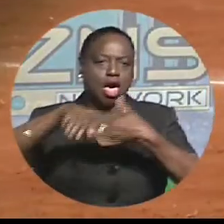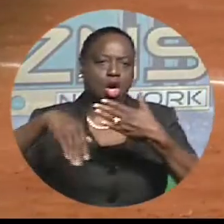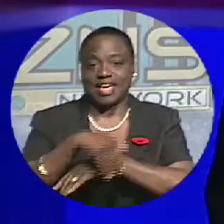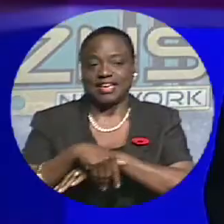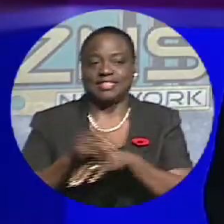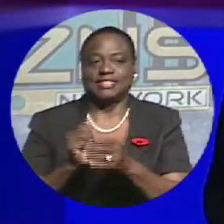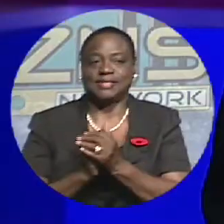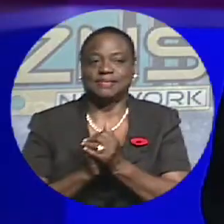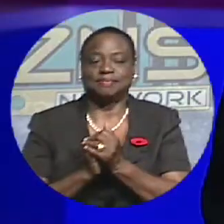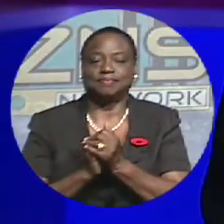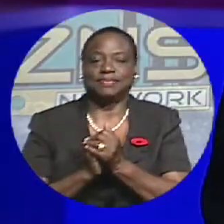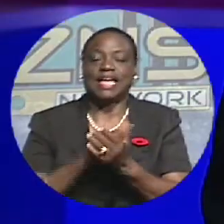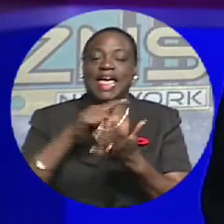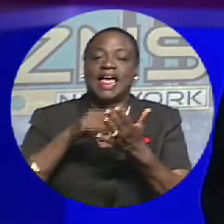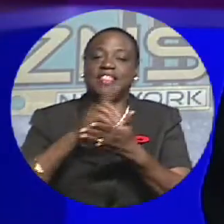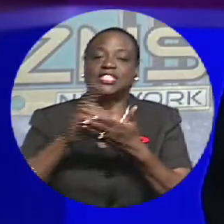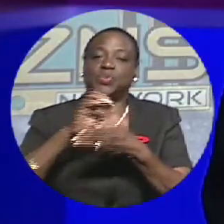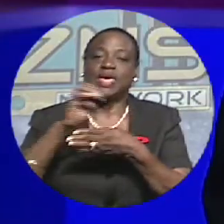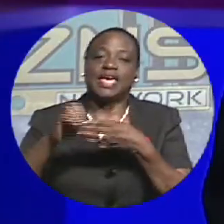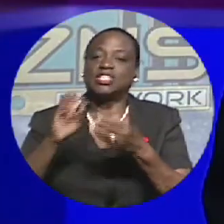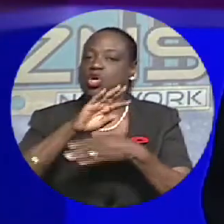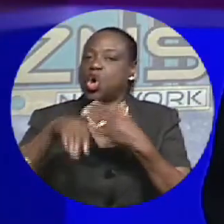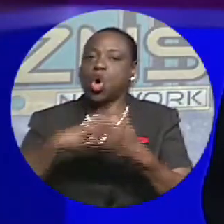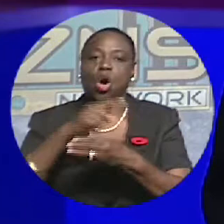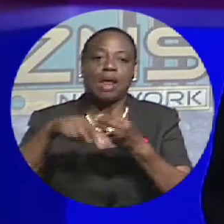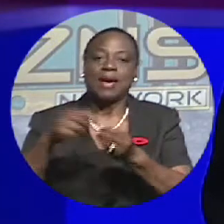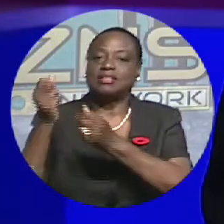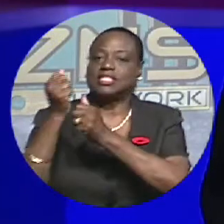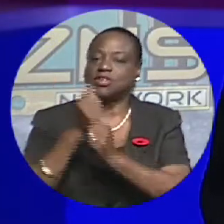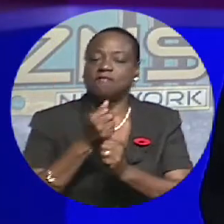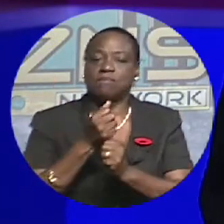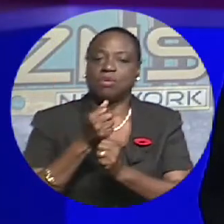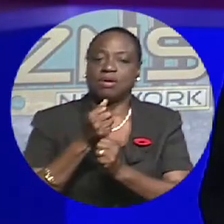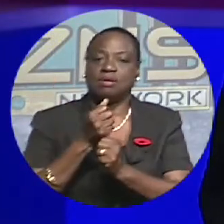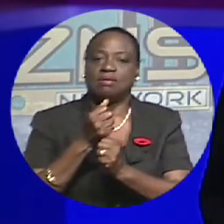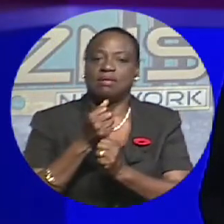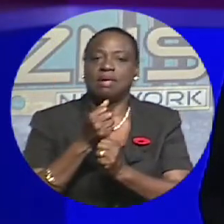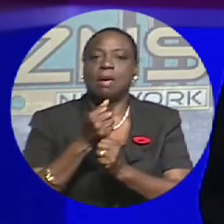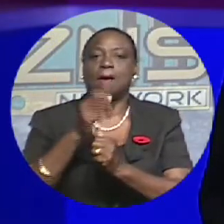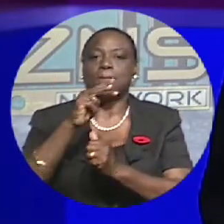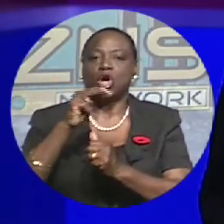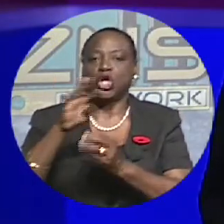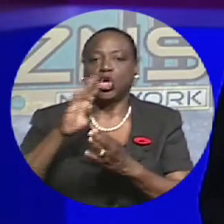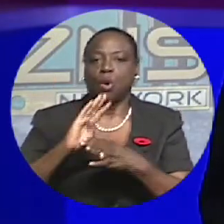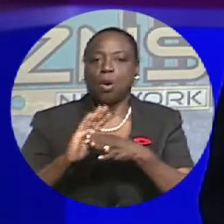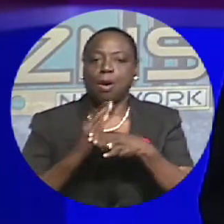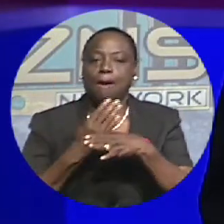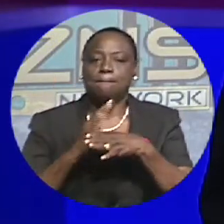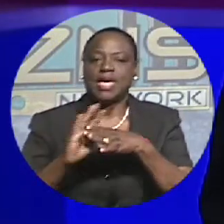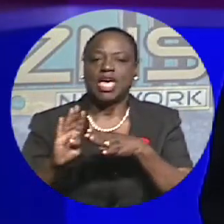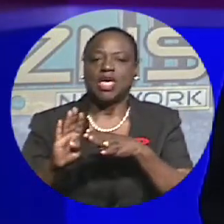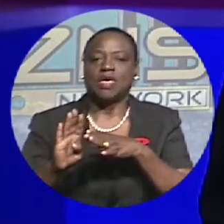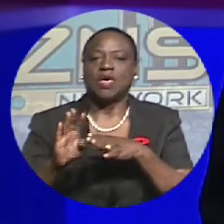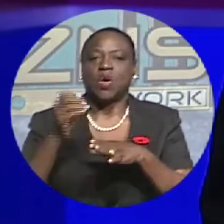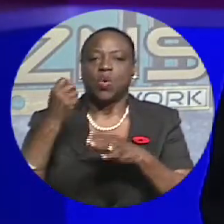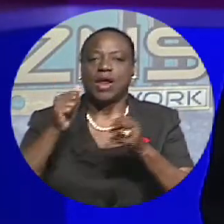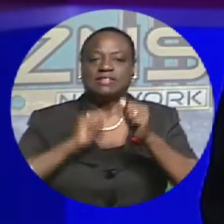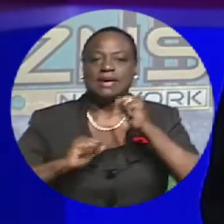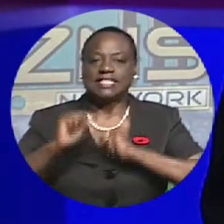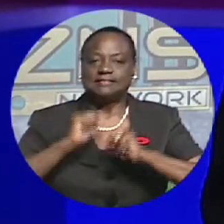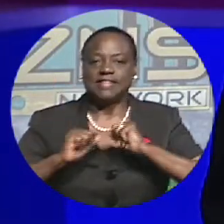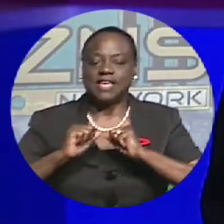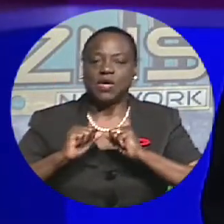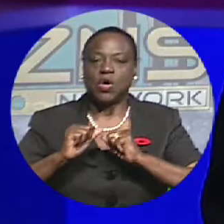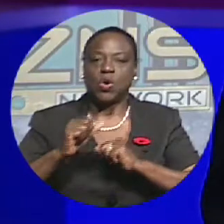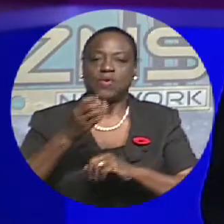Julian Gibson. Now, this weekend is not all about softball. Montague Bay is also expected to be buzzing with activity with the Sands